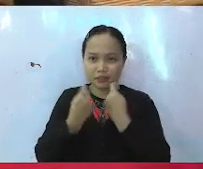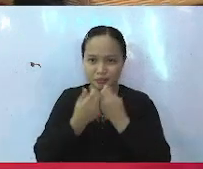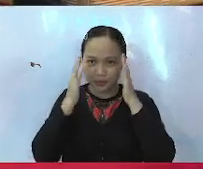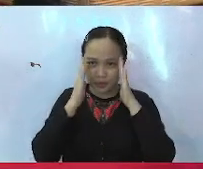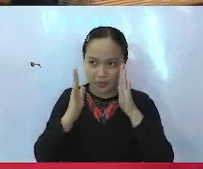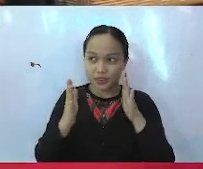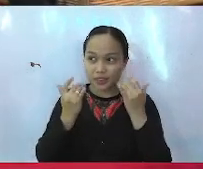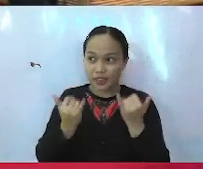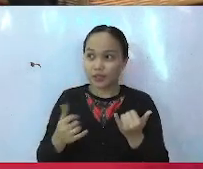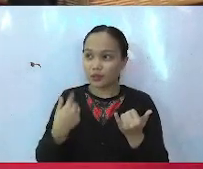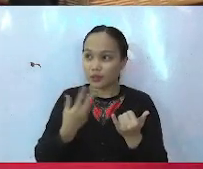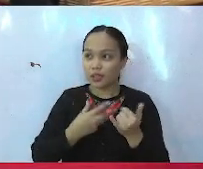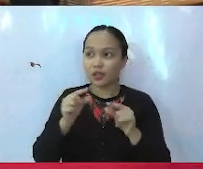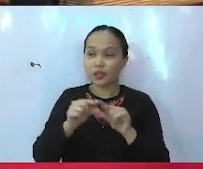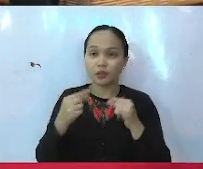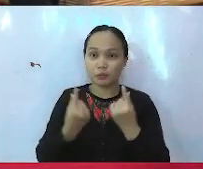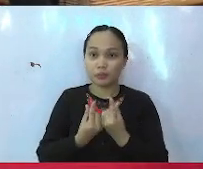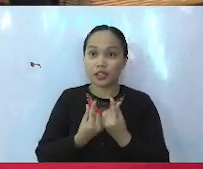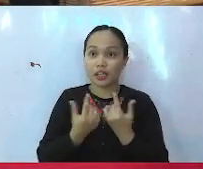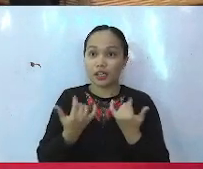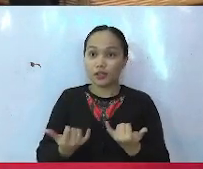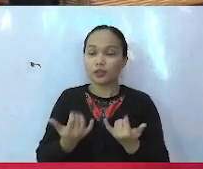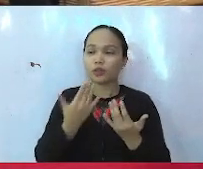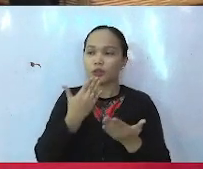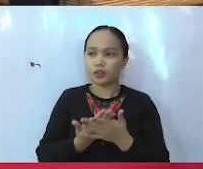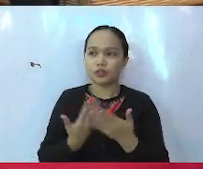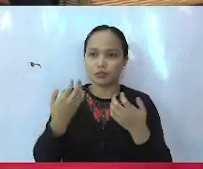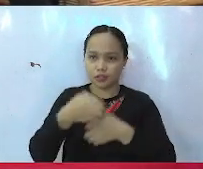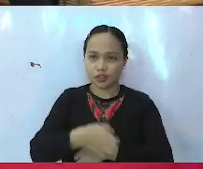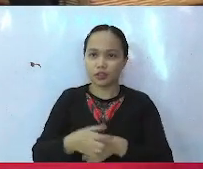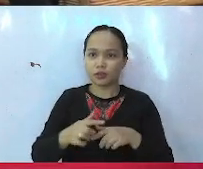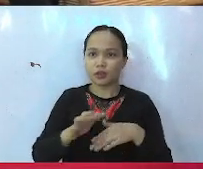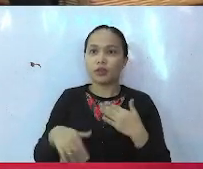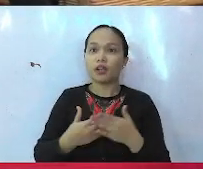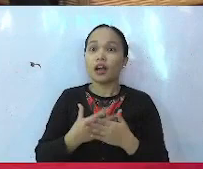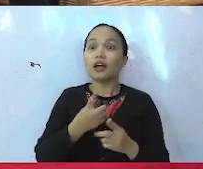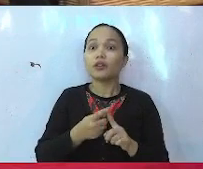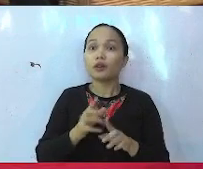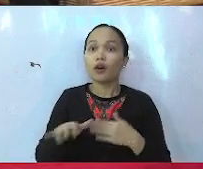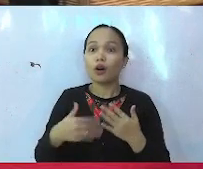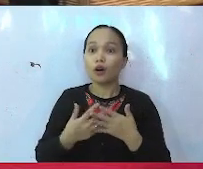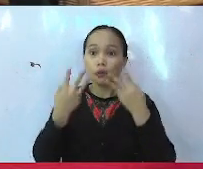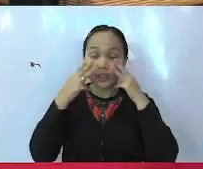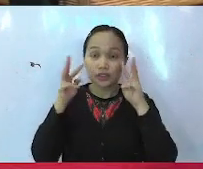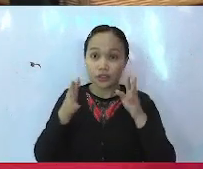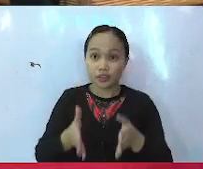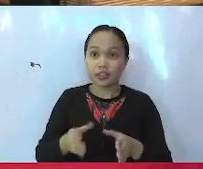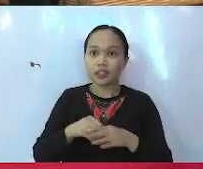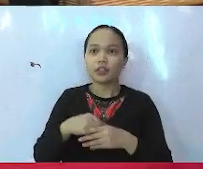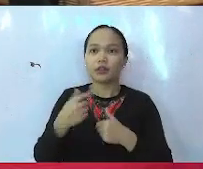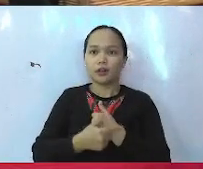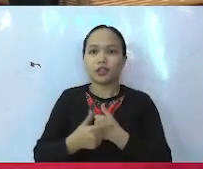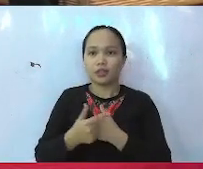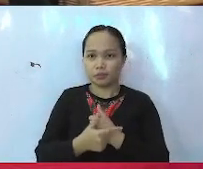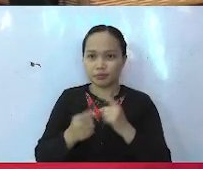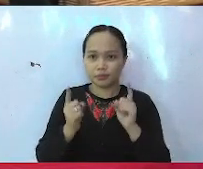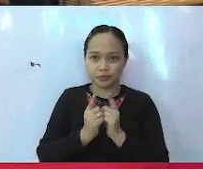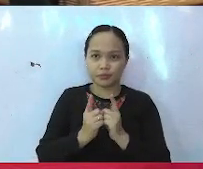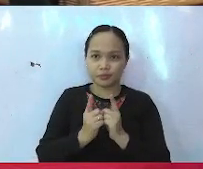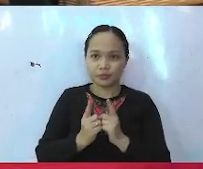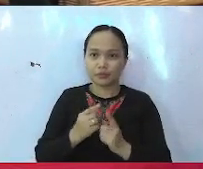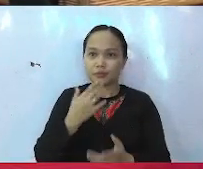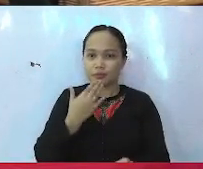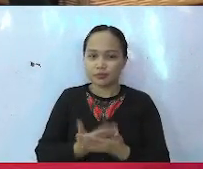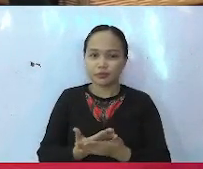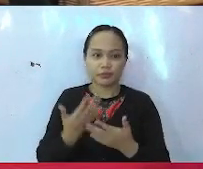At yung bawat grupo ng Team Focus na rin, magandang gabi sa inyo. And also, to our viewers na nasa Google Meet crowd. Yeah. Alright, bati